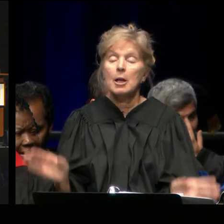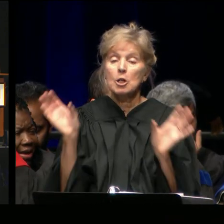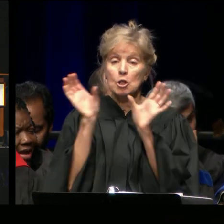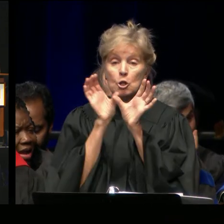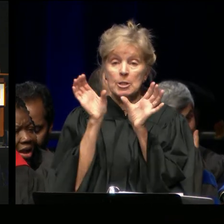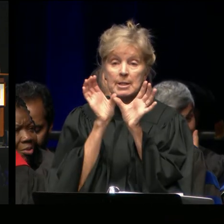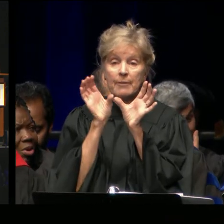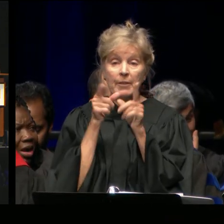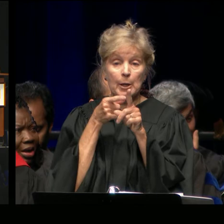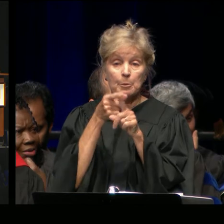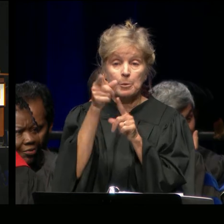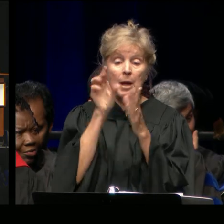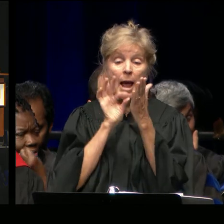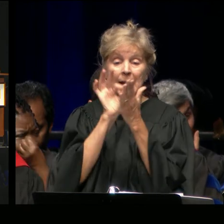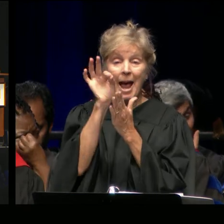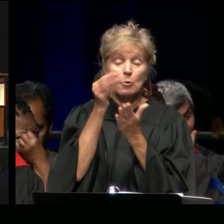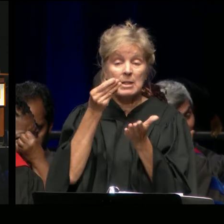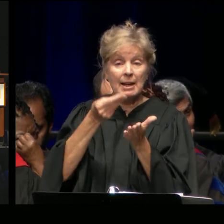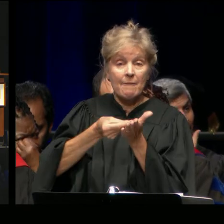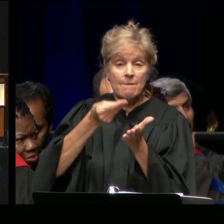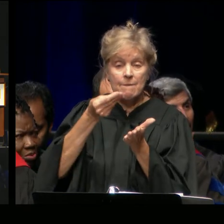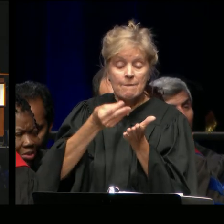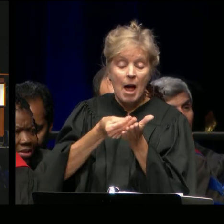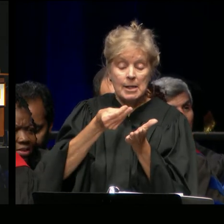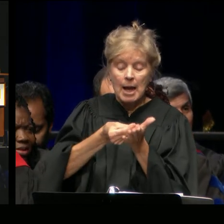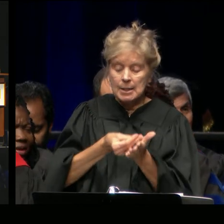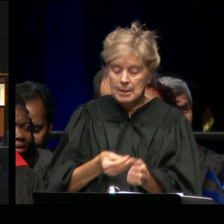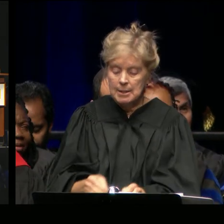Certificate in Accounting, Finance.